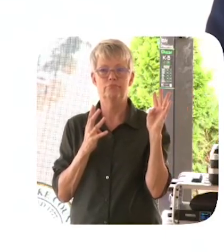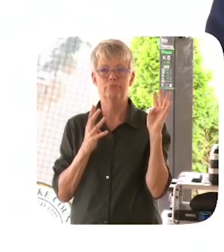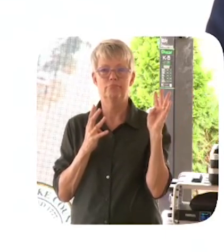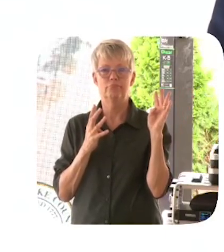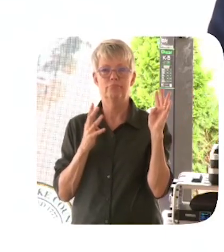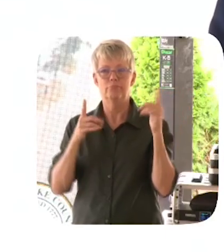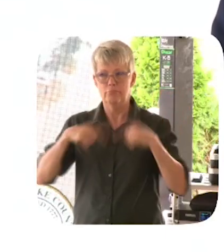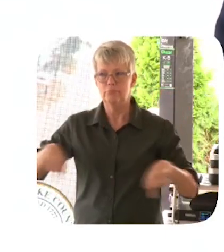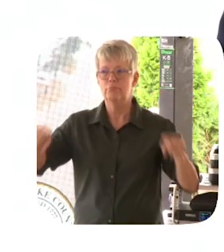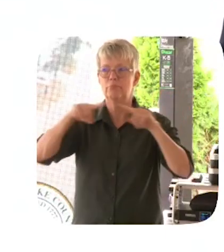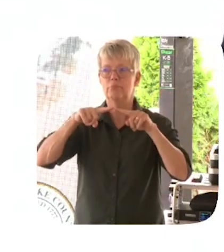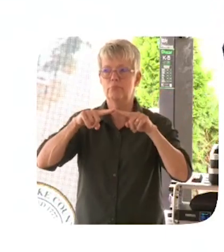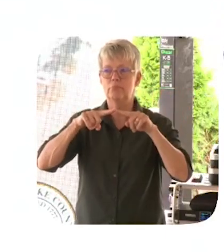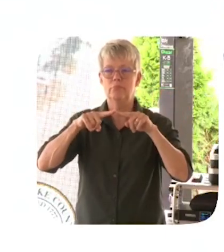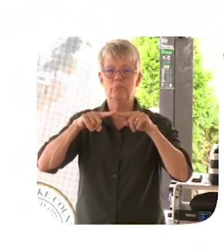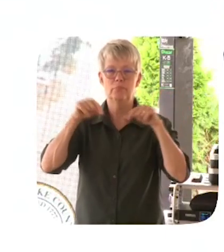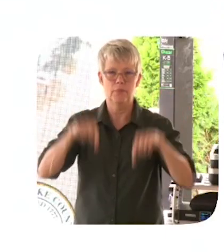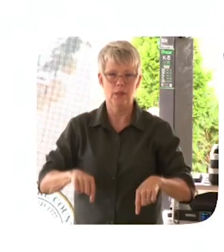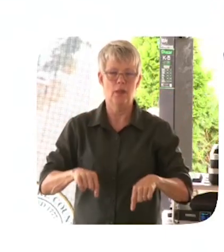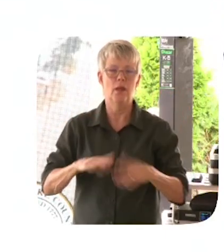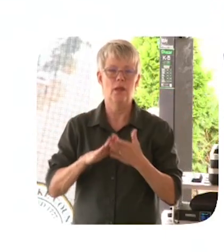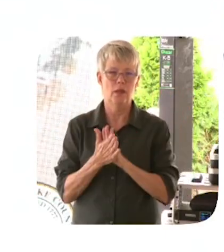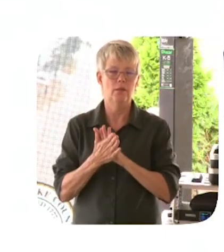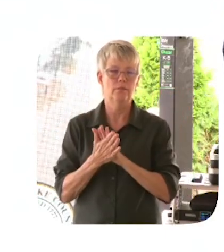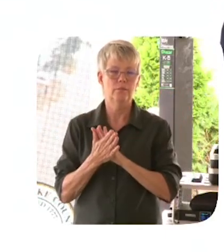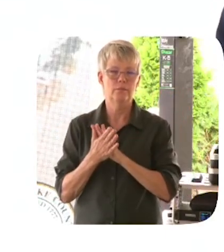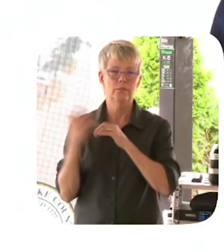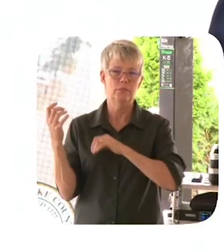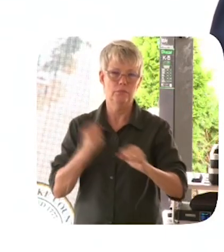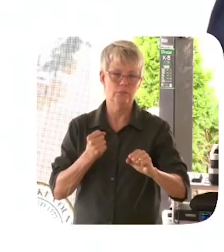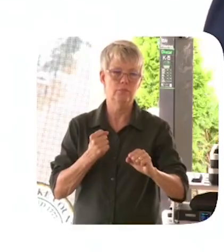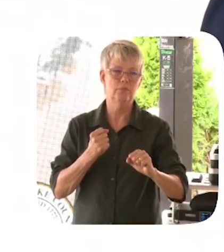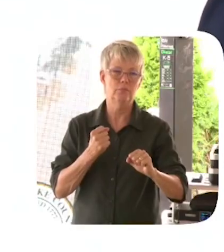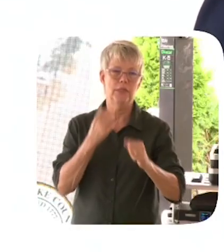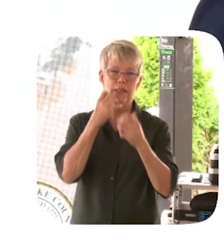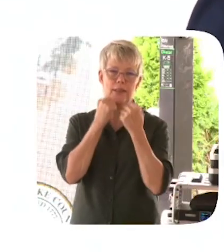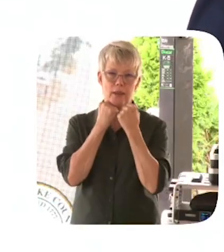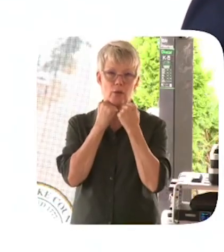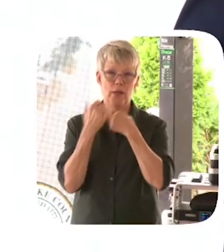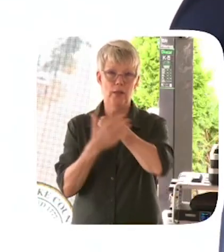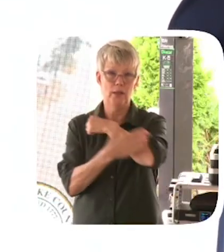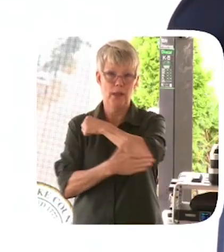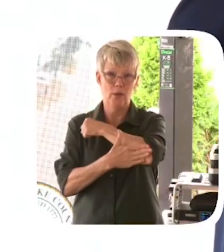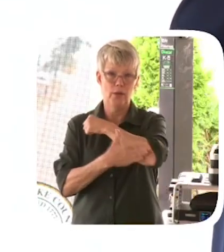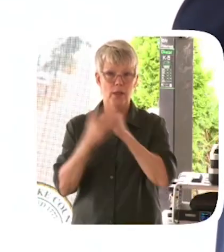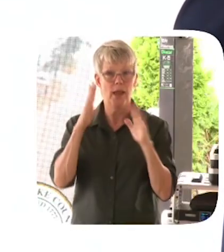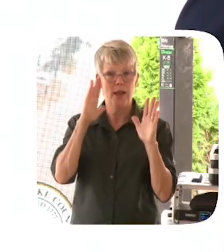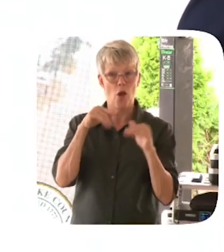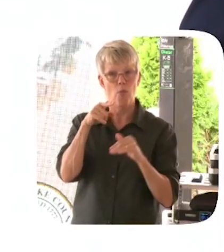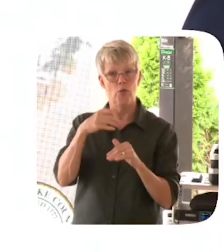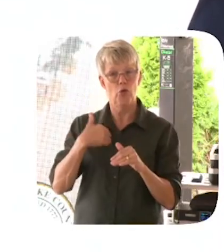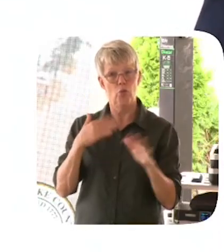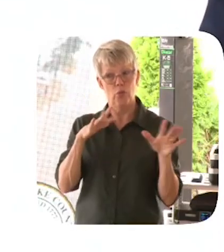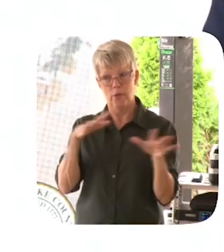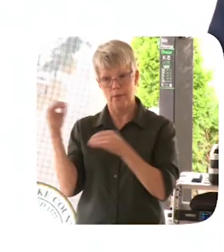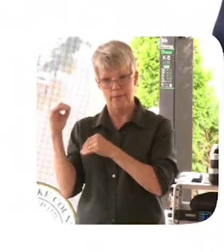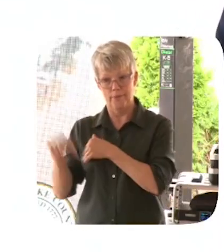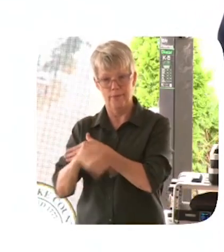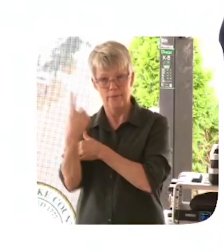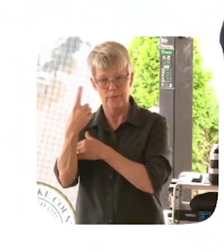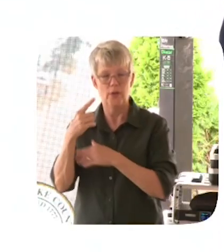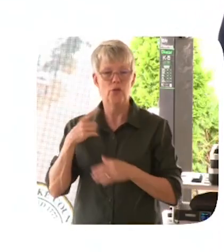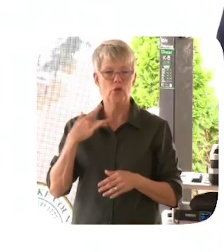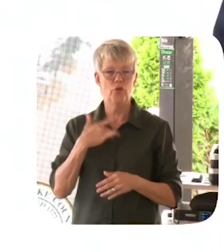who make this county such a strong and caring place. And I hope you leave with a renewed sense of